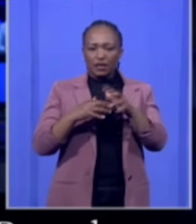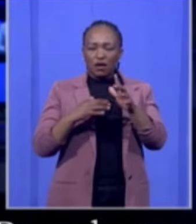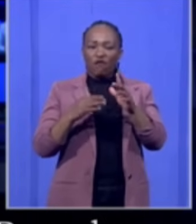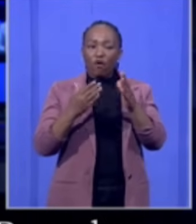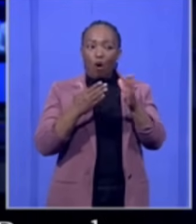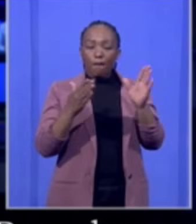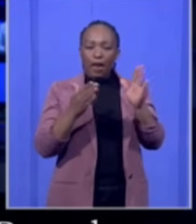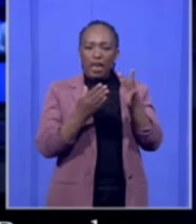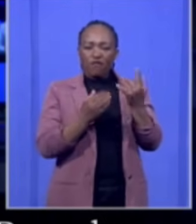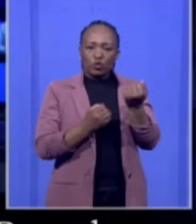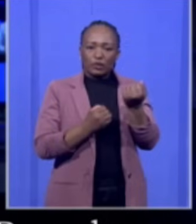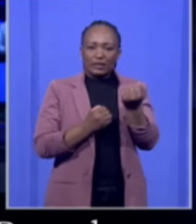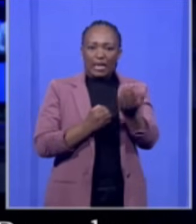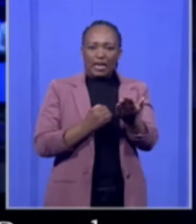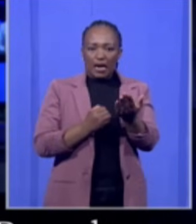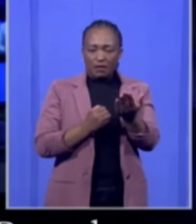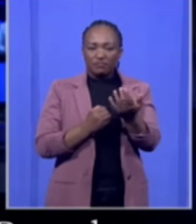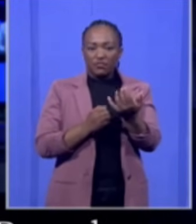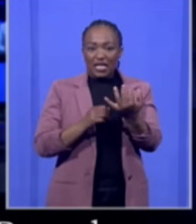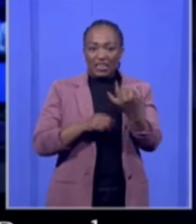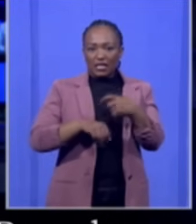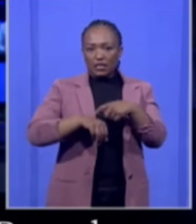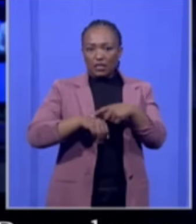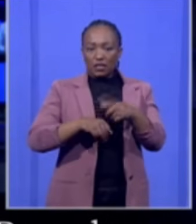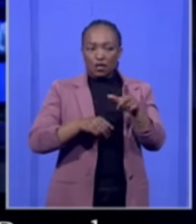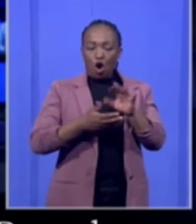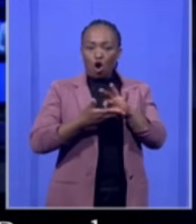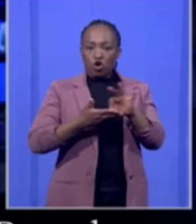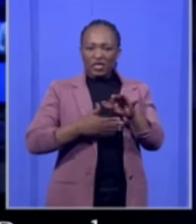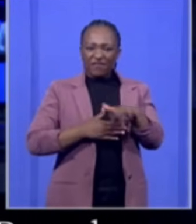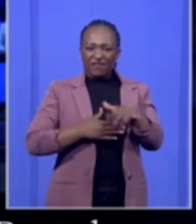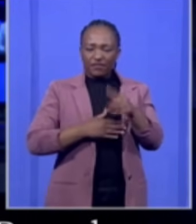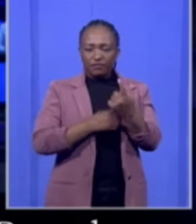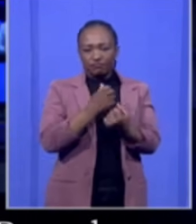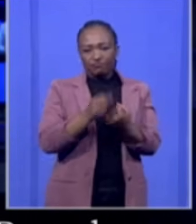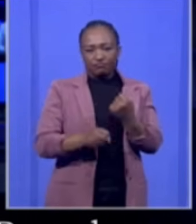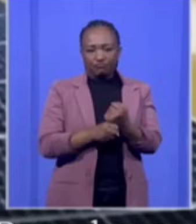boraro. Ramokgopa o re tumelano ena ke ya dilemo tse 15.